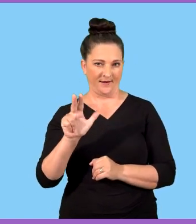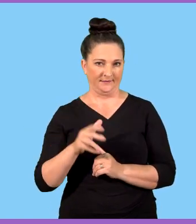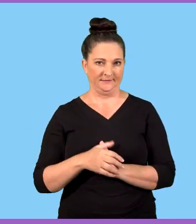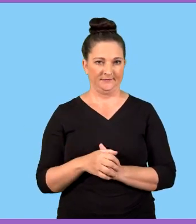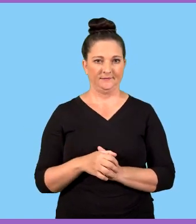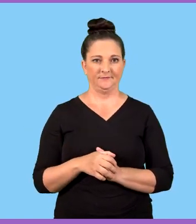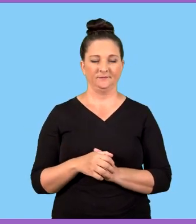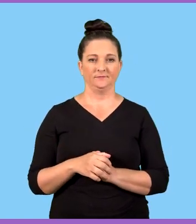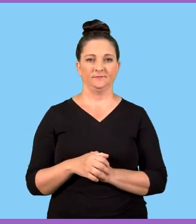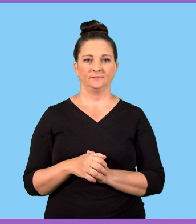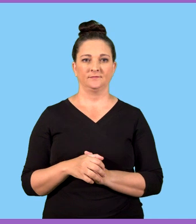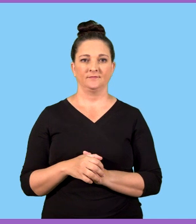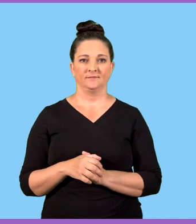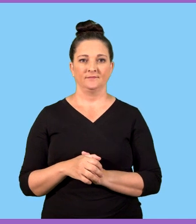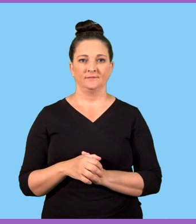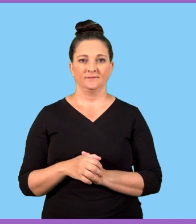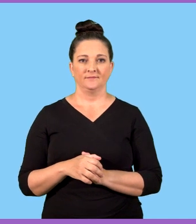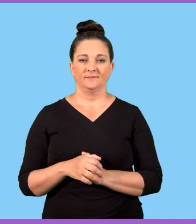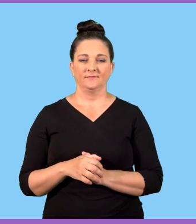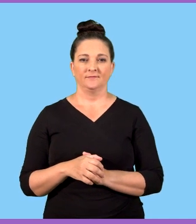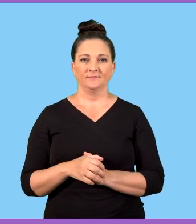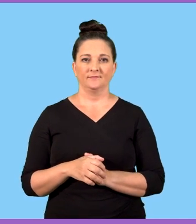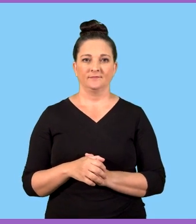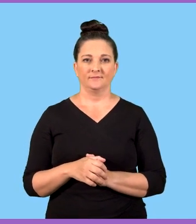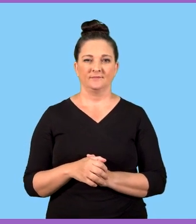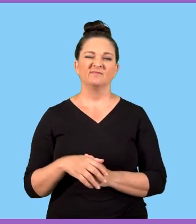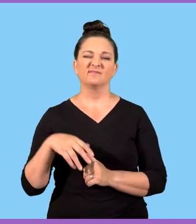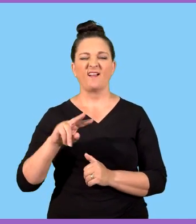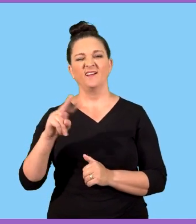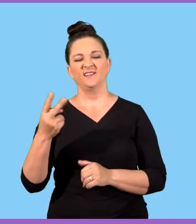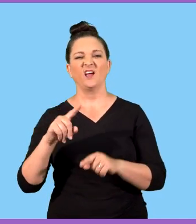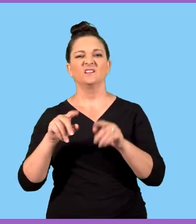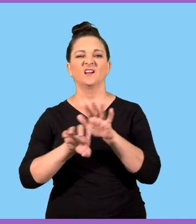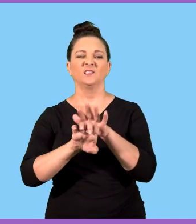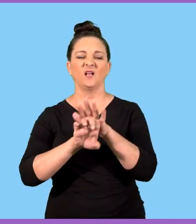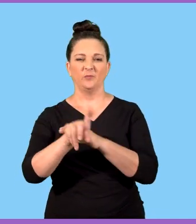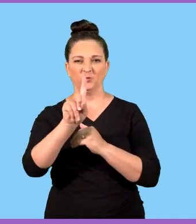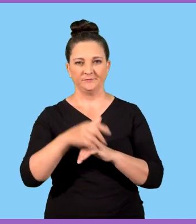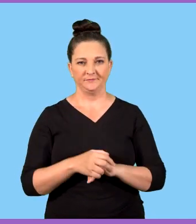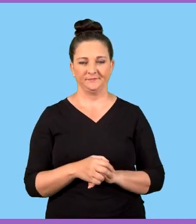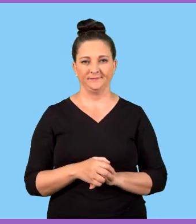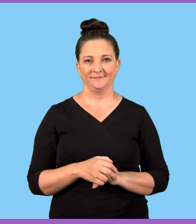2,98 if I round to 2 decimal places. There we go. Let's take another example.